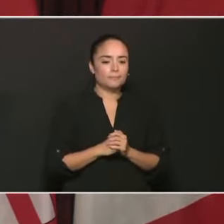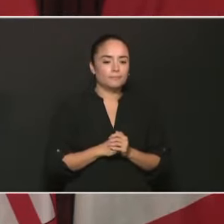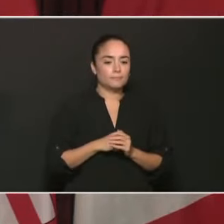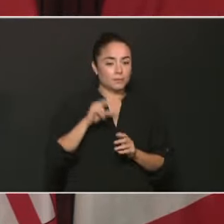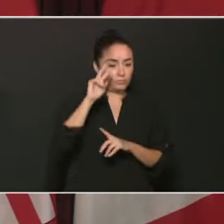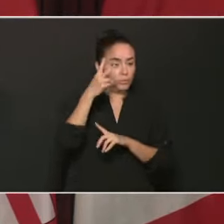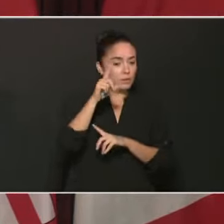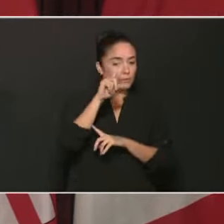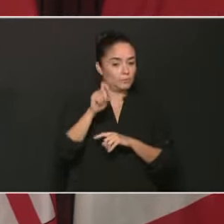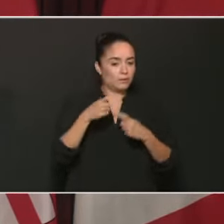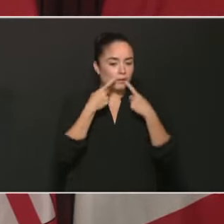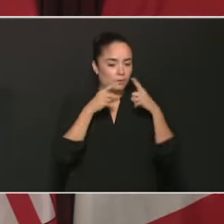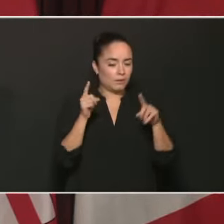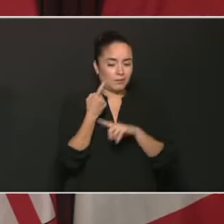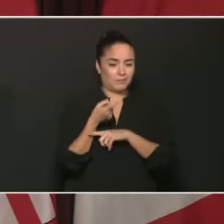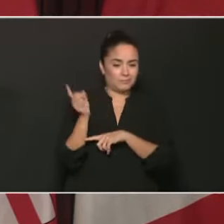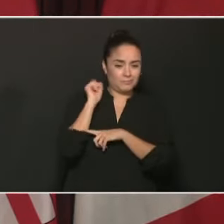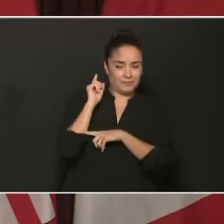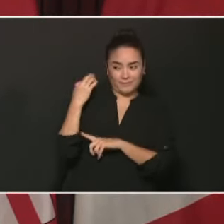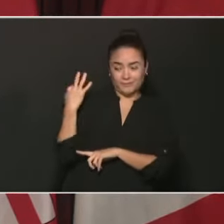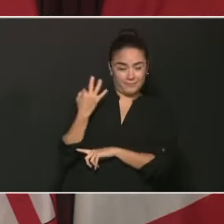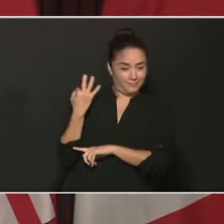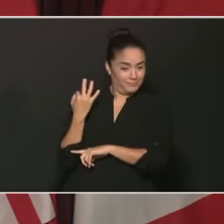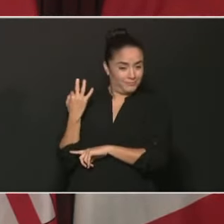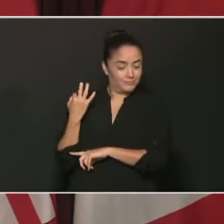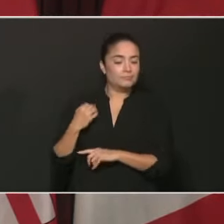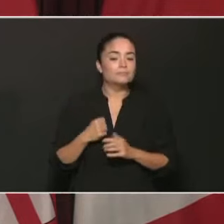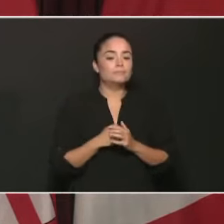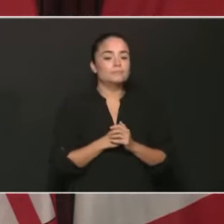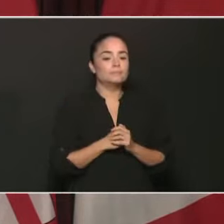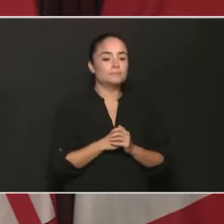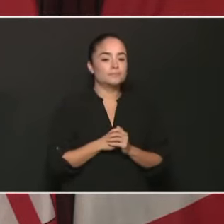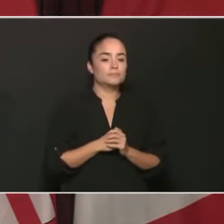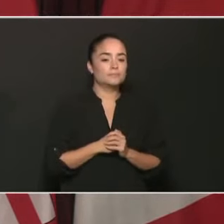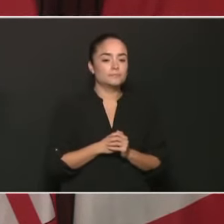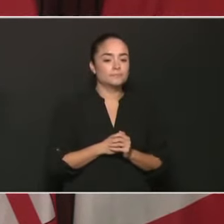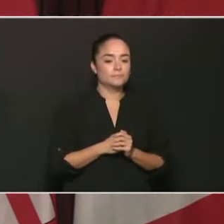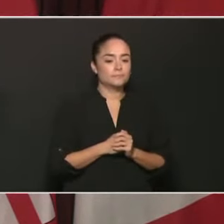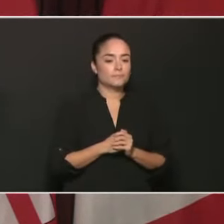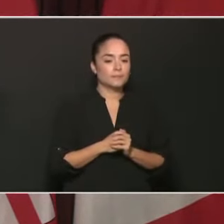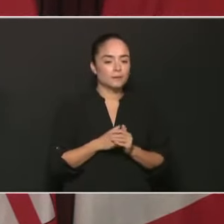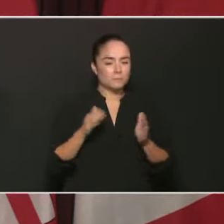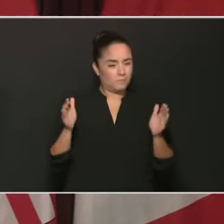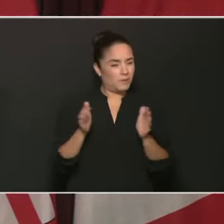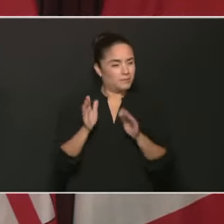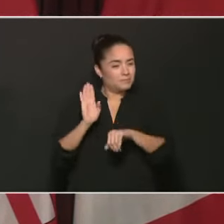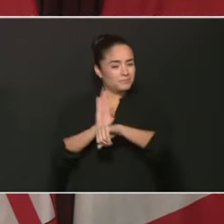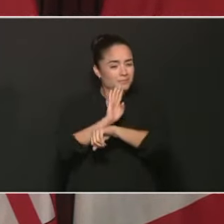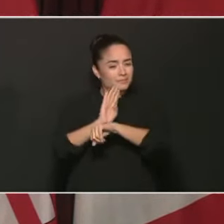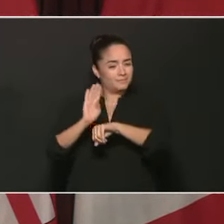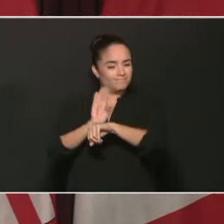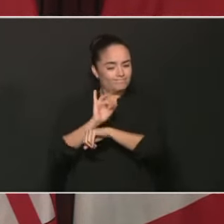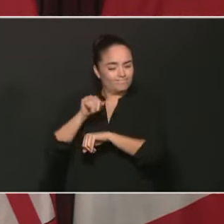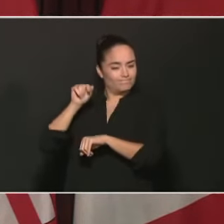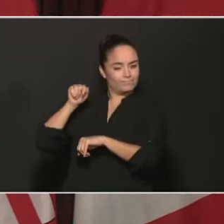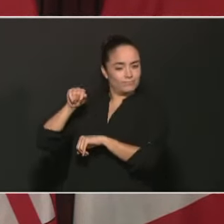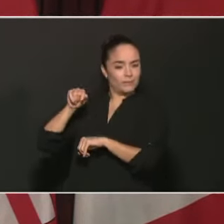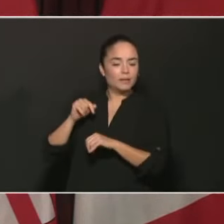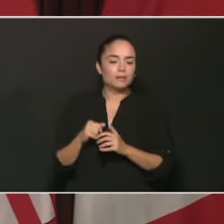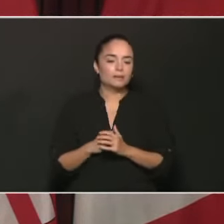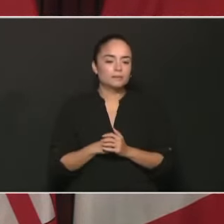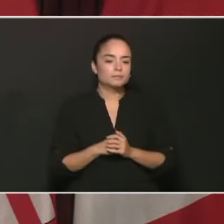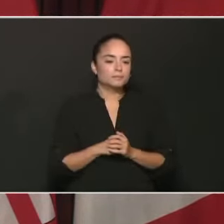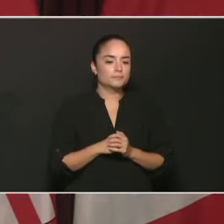Friday, speaking to a lot of small businesses that were not allowed to see their capacity levels